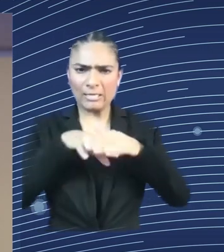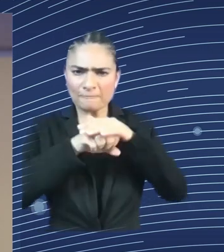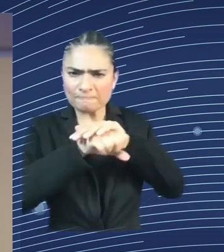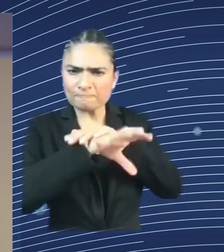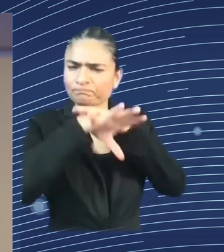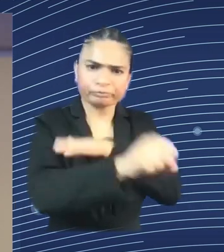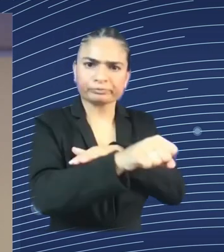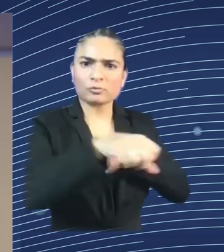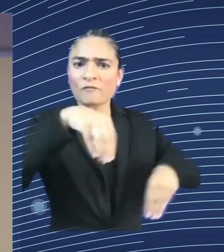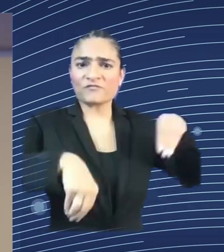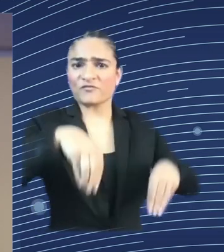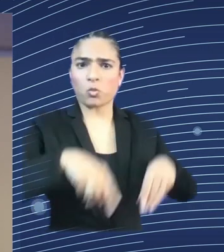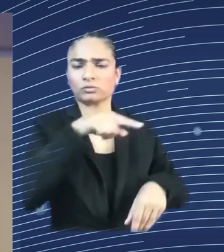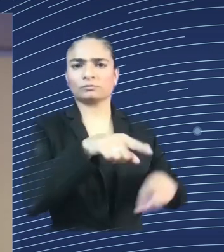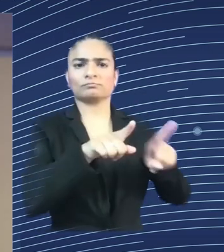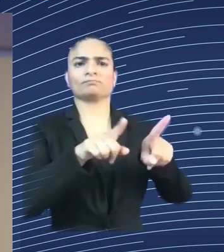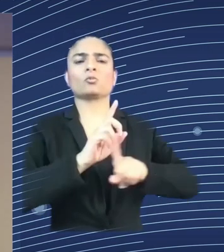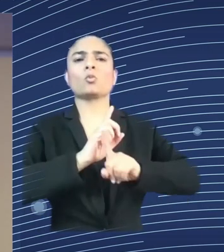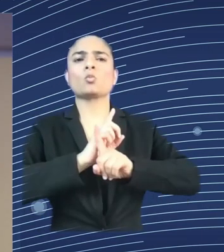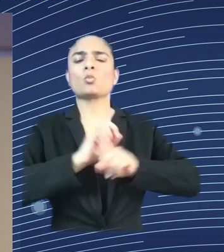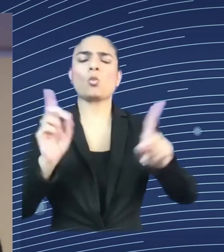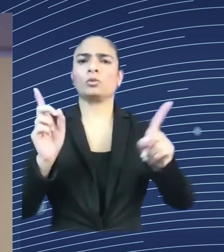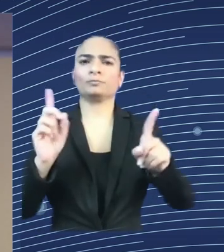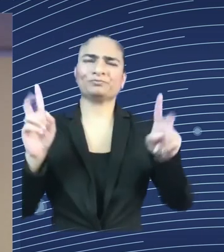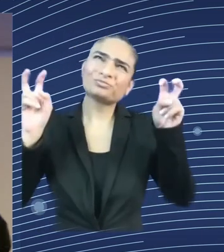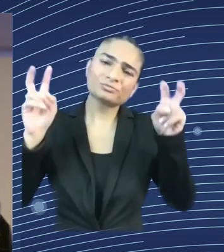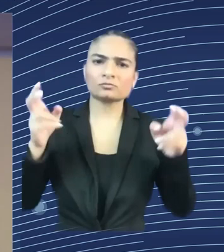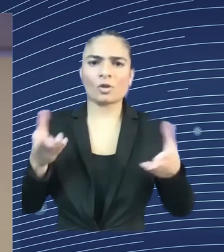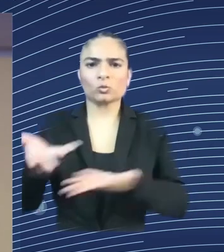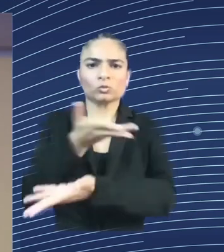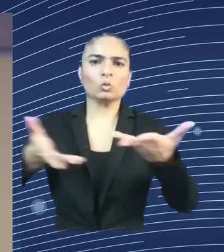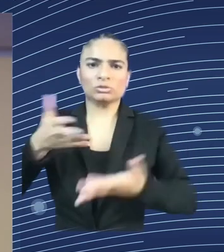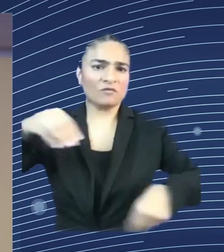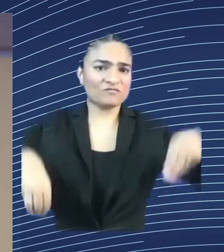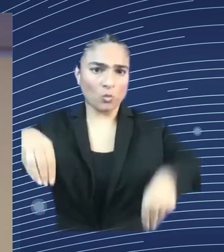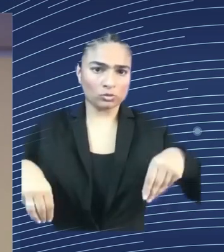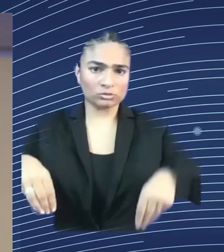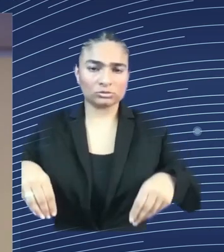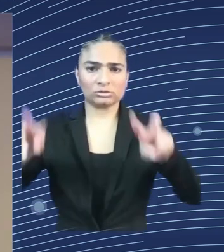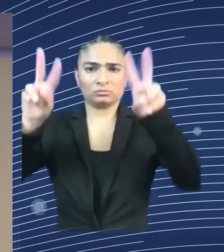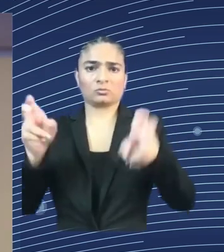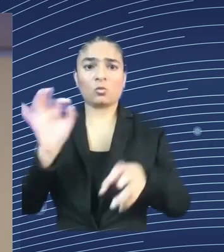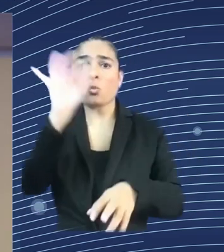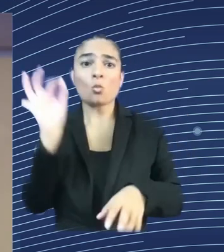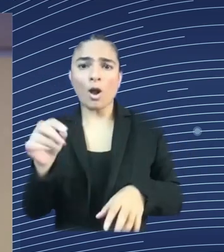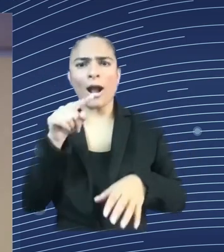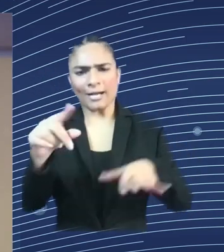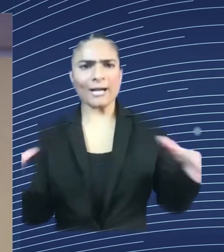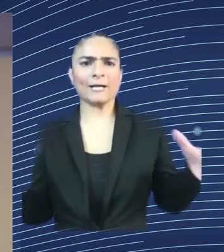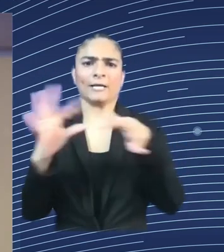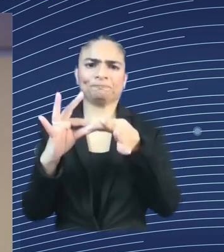perhaps combination of different ways of behavior of those employers, employees, or whatever.